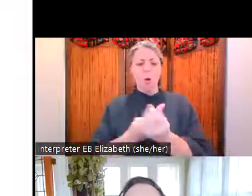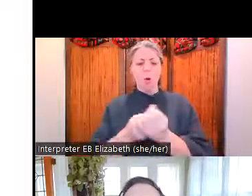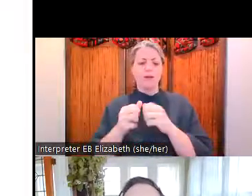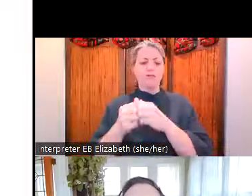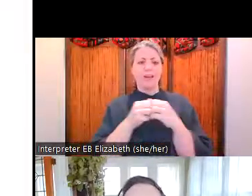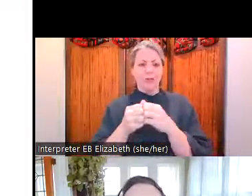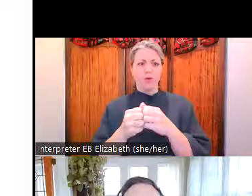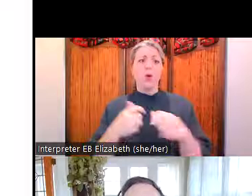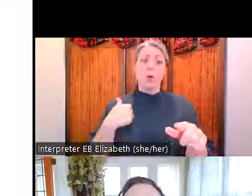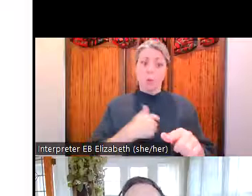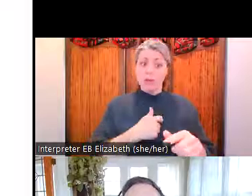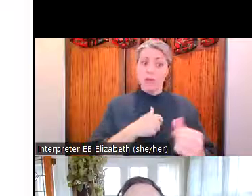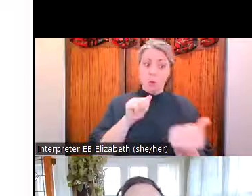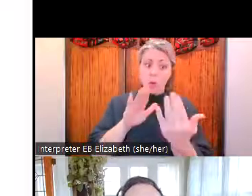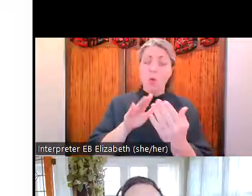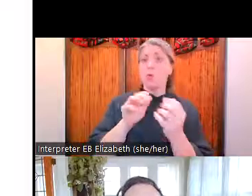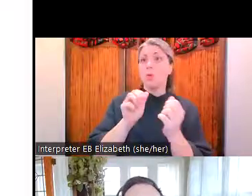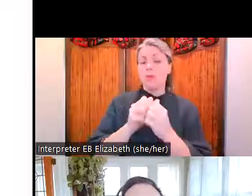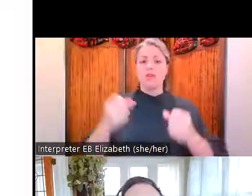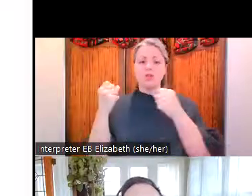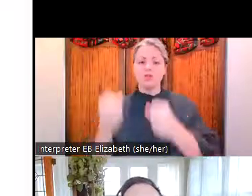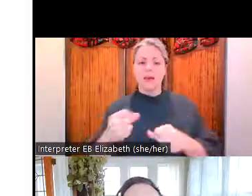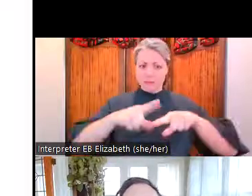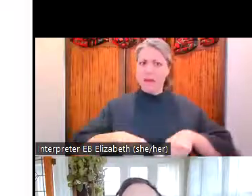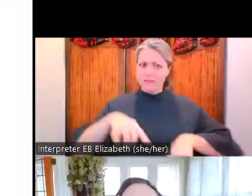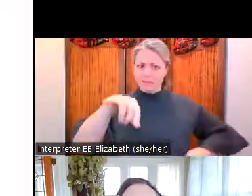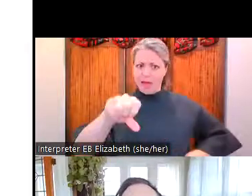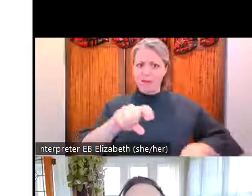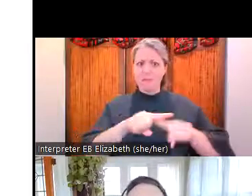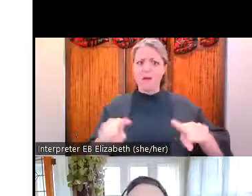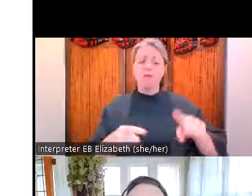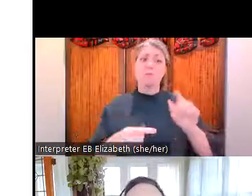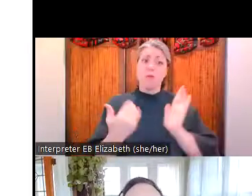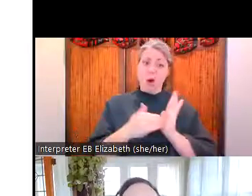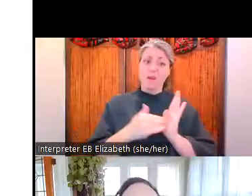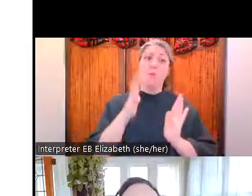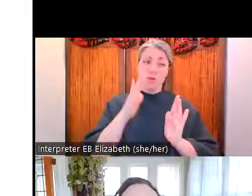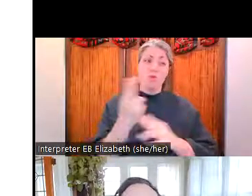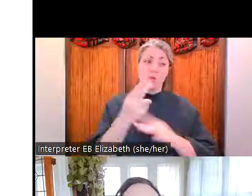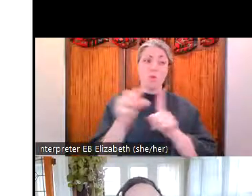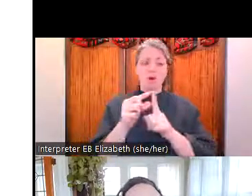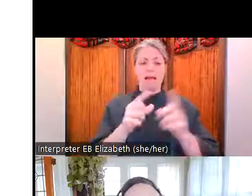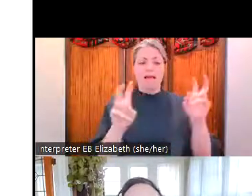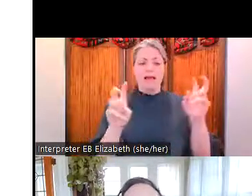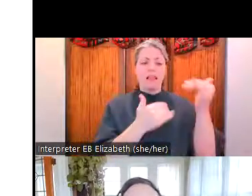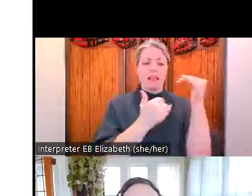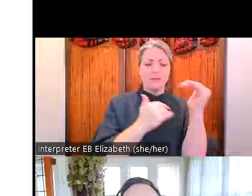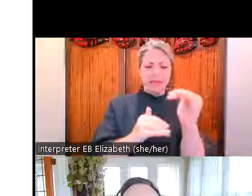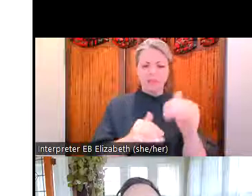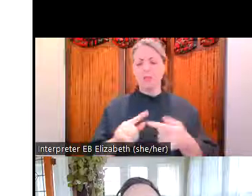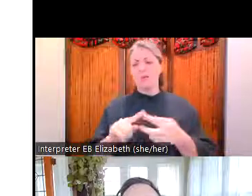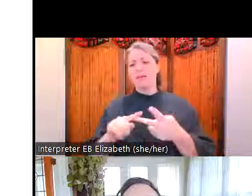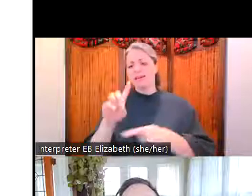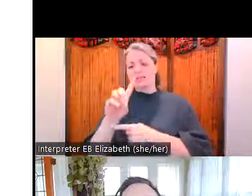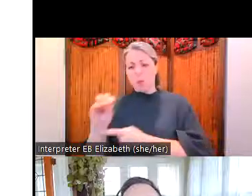approach, but I apologize in advance that a lot of this language uses words like limitations, disorders, and that's just kind of the nature